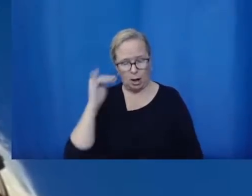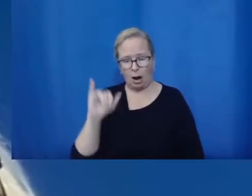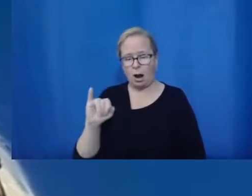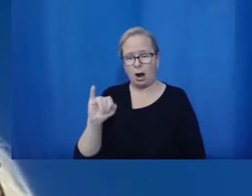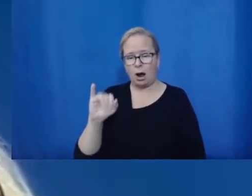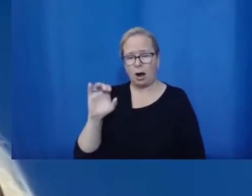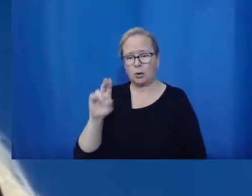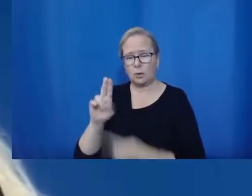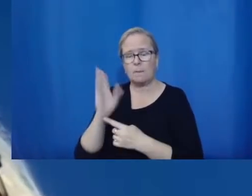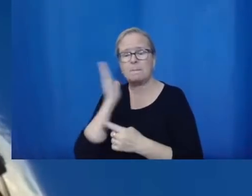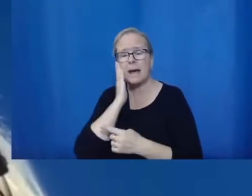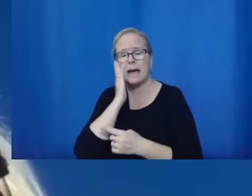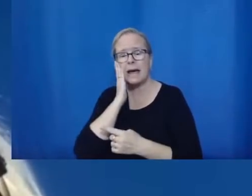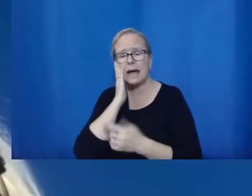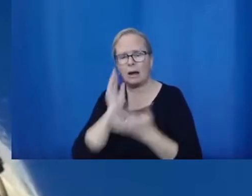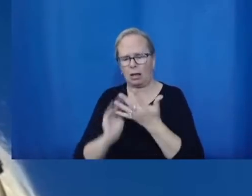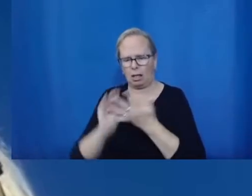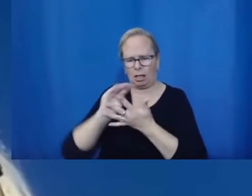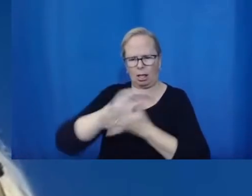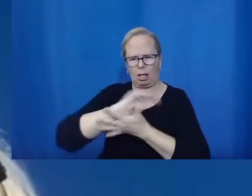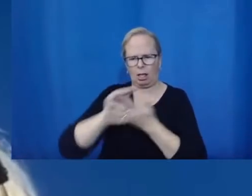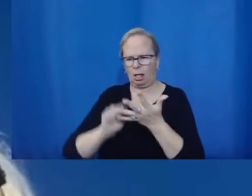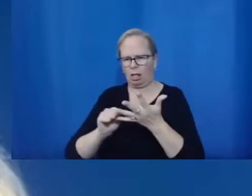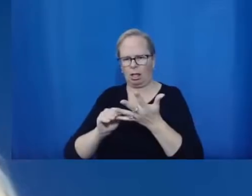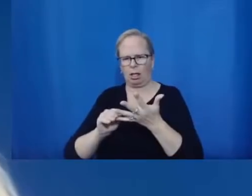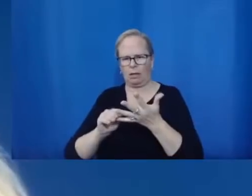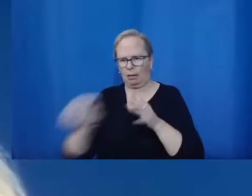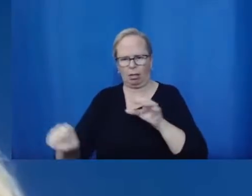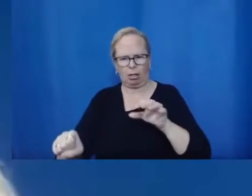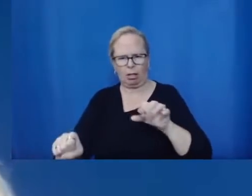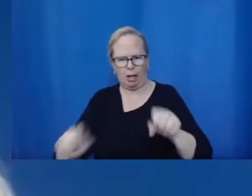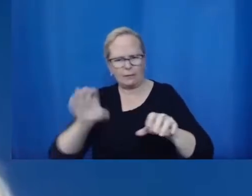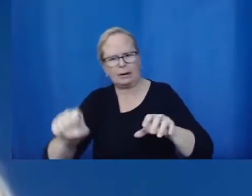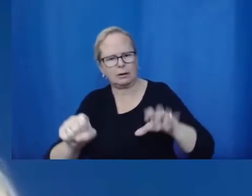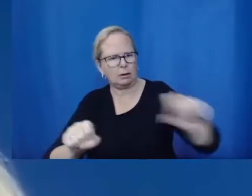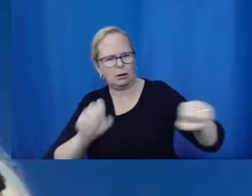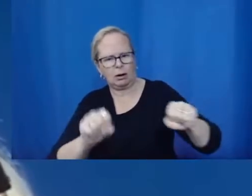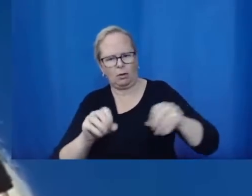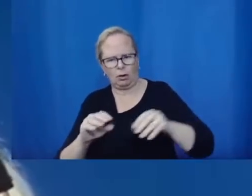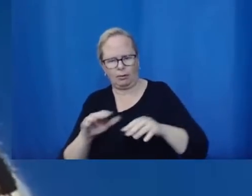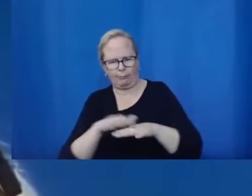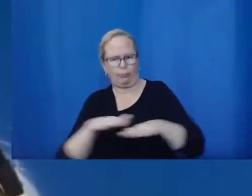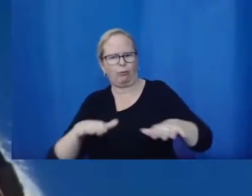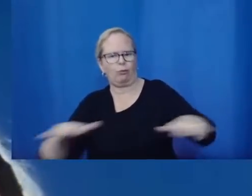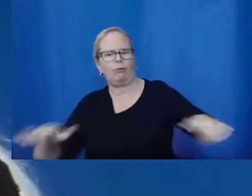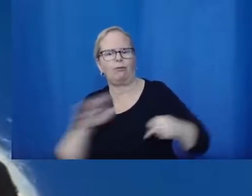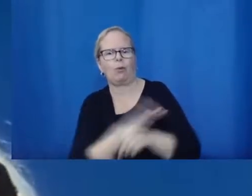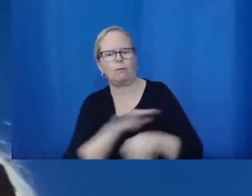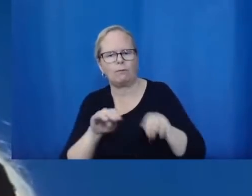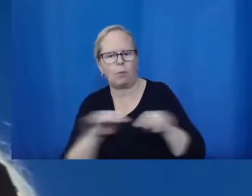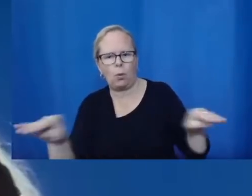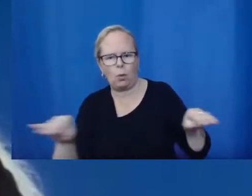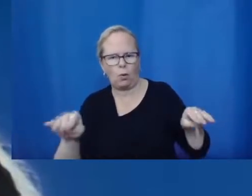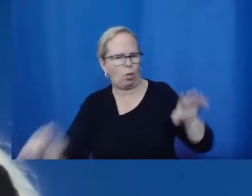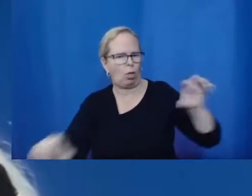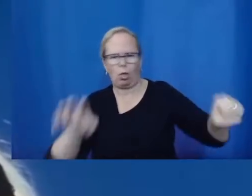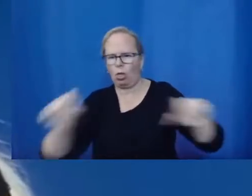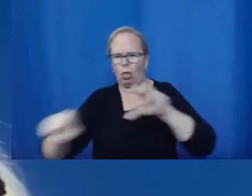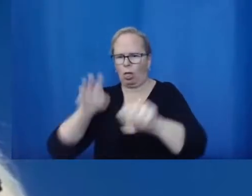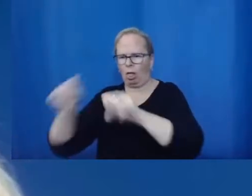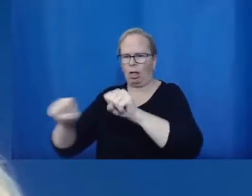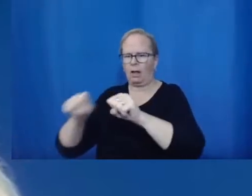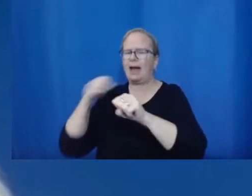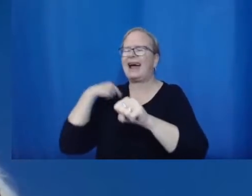into every other part of the hospital, rapidly crowding out every other function our hospital should be able to